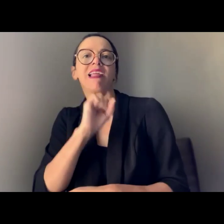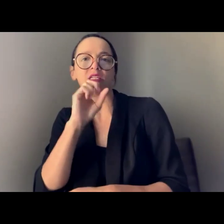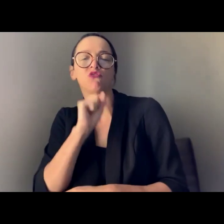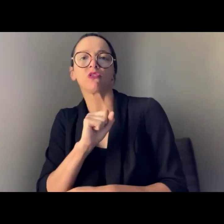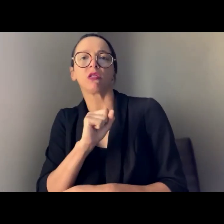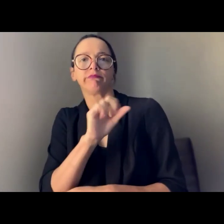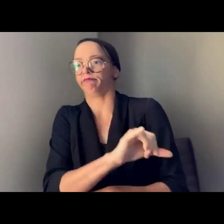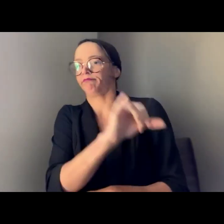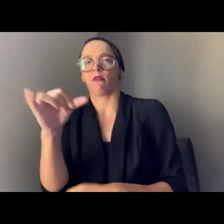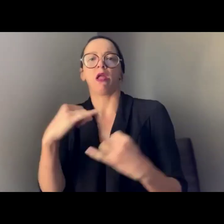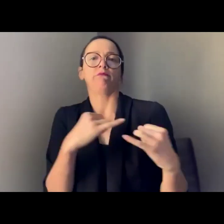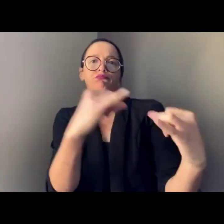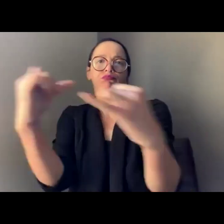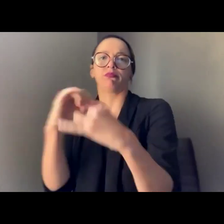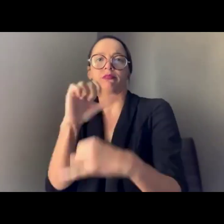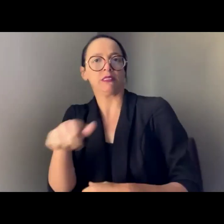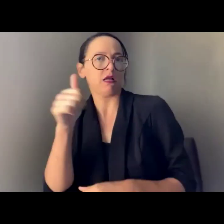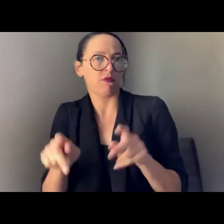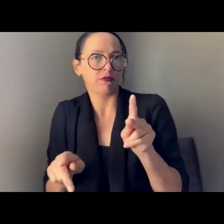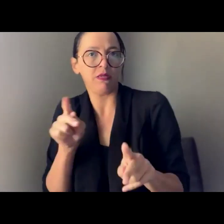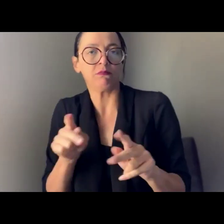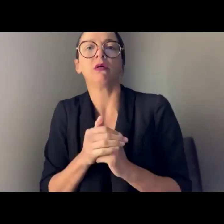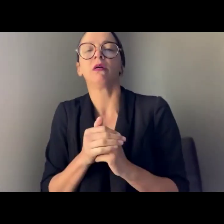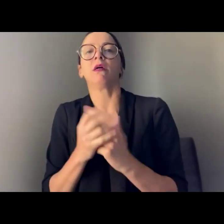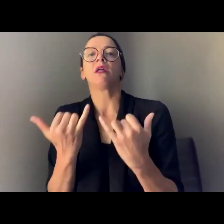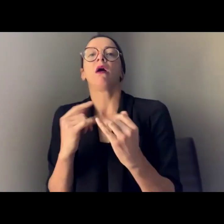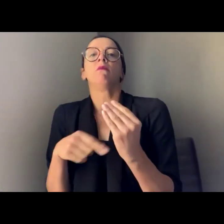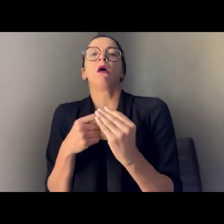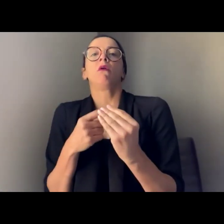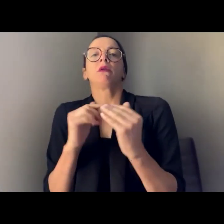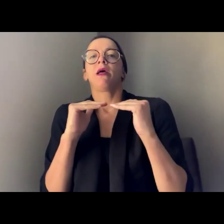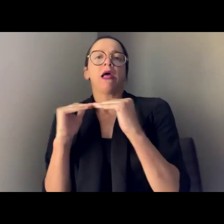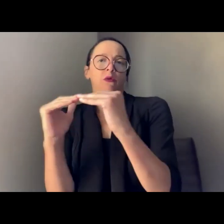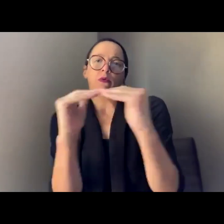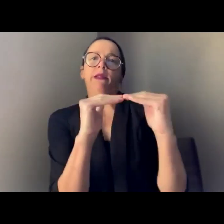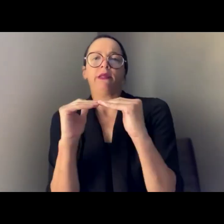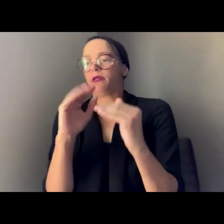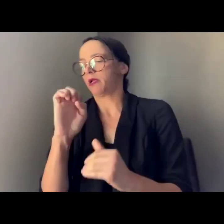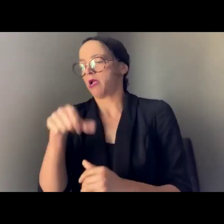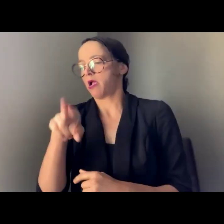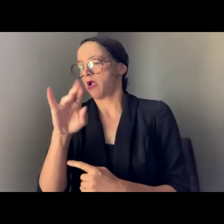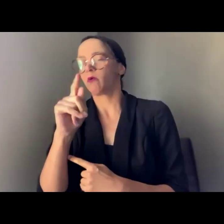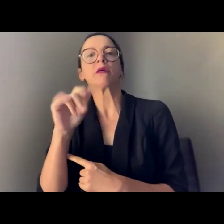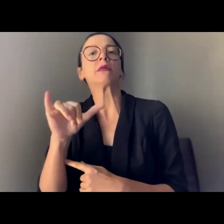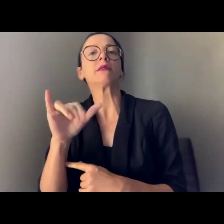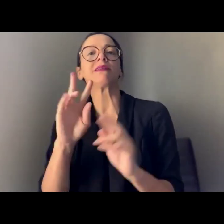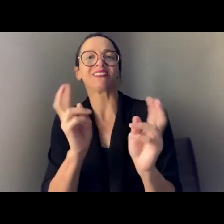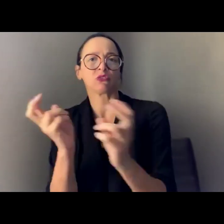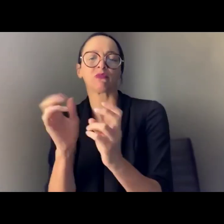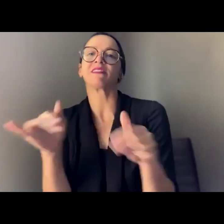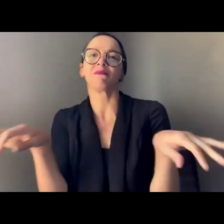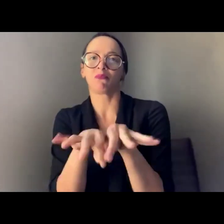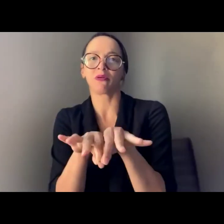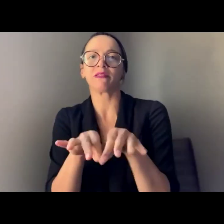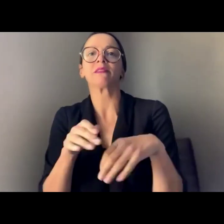know, in terms of equity issues, because I think it's really important, of what role does the department, and you're probably not going to be able to answer this since I'm saying